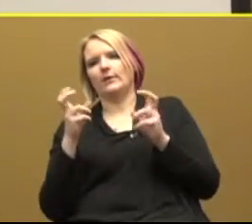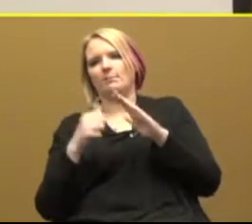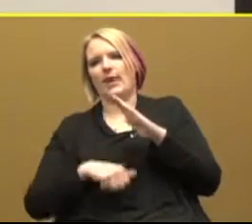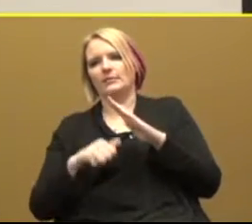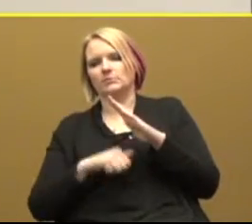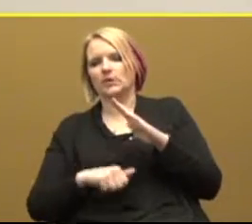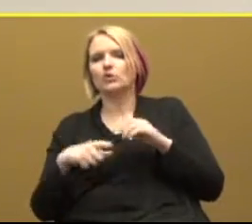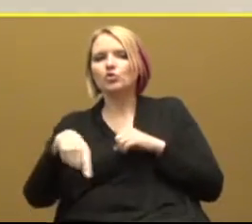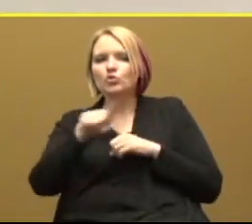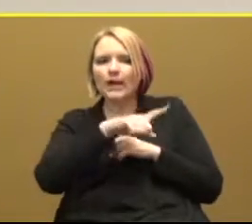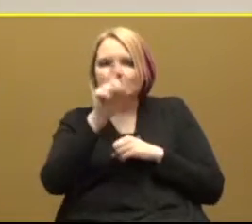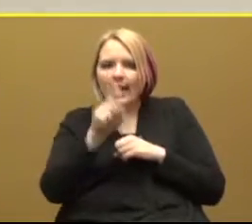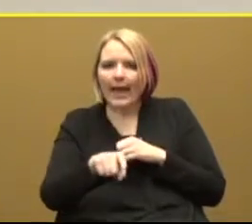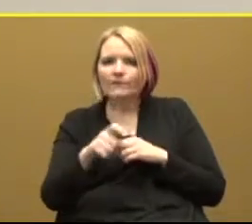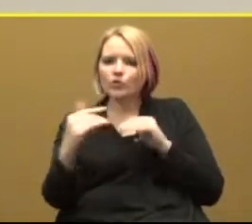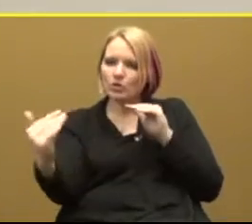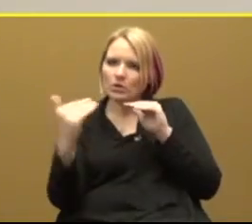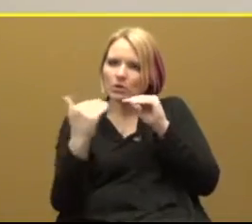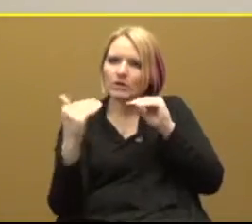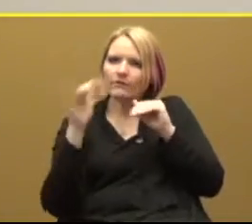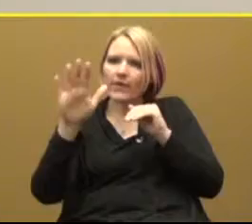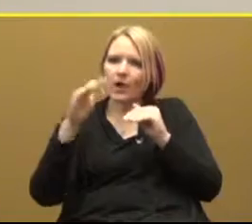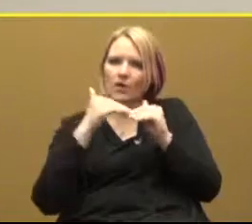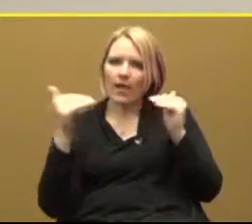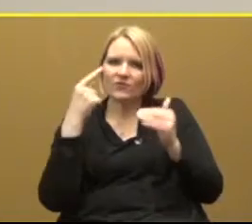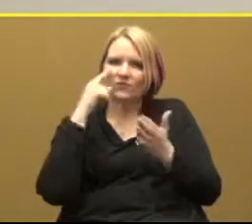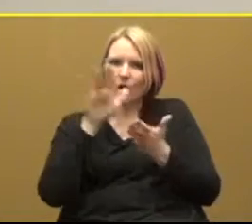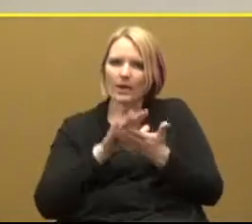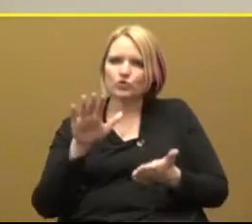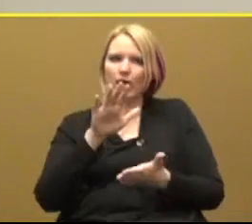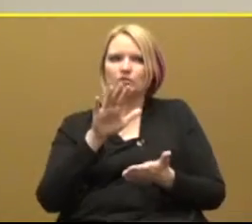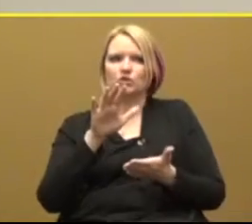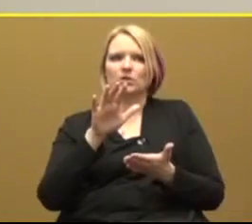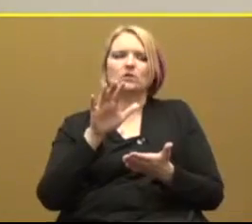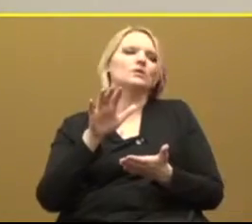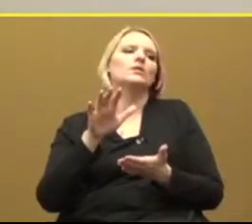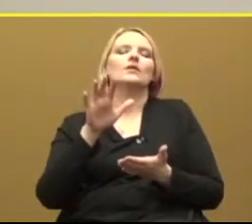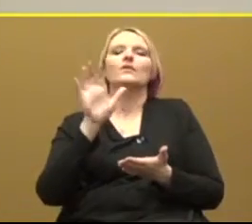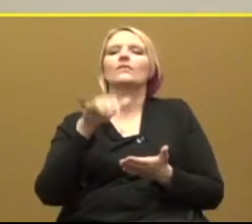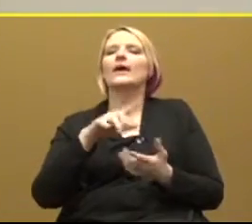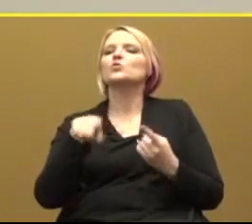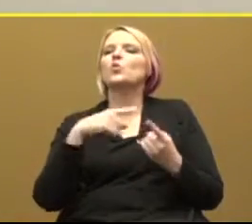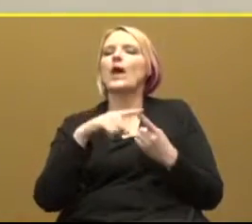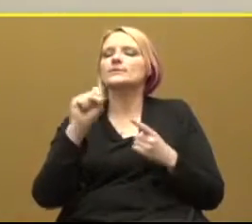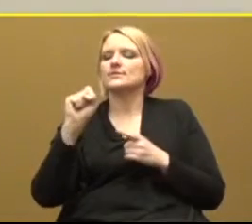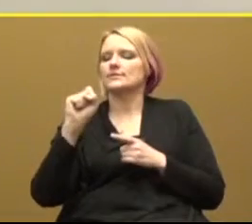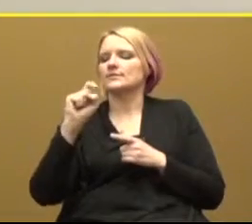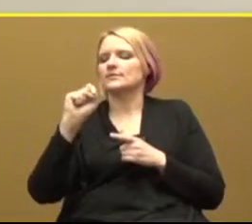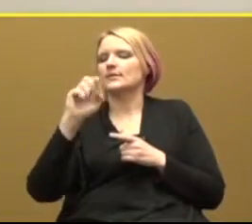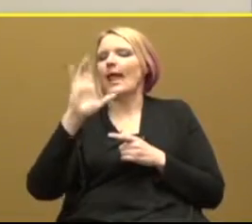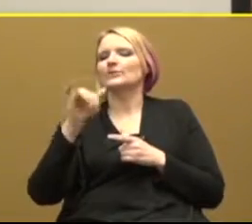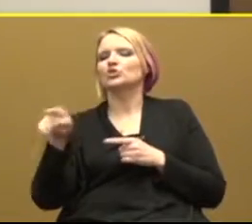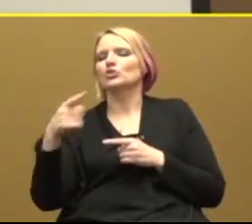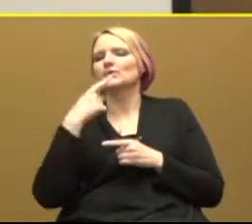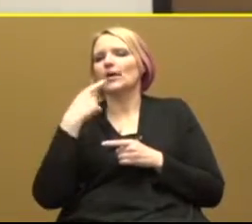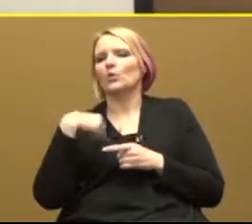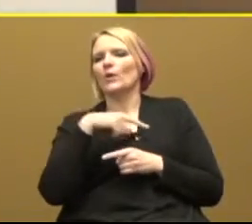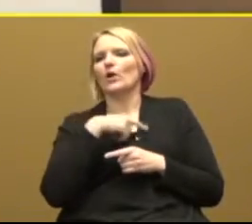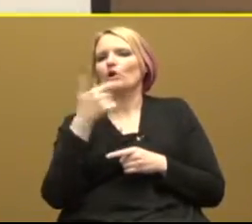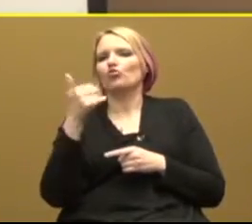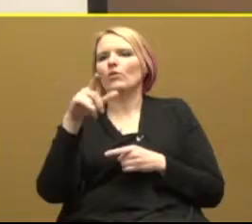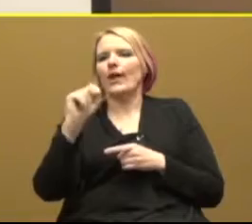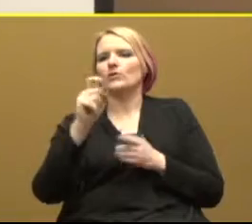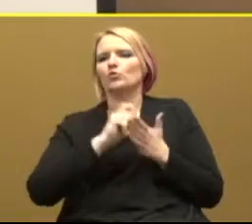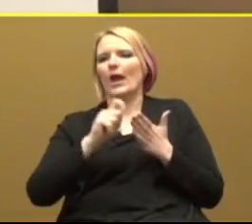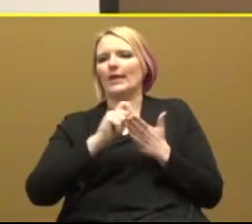You have to get at the right level of abstraction. And this is where Stacy mentioned that we're in grant writing phase